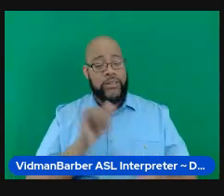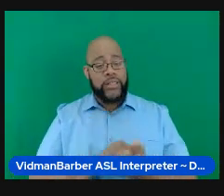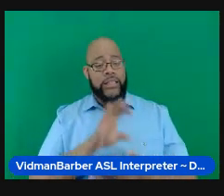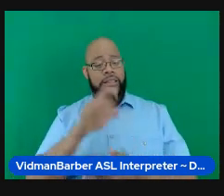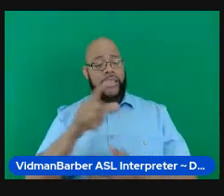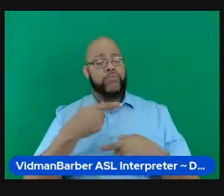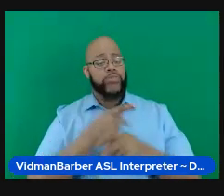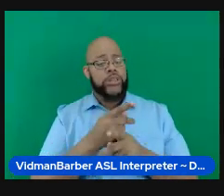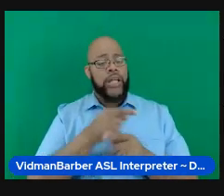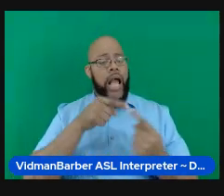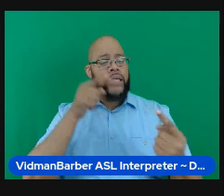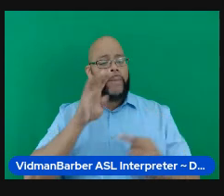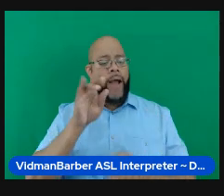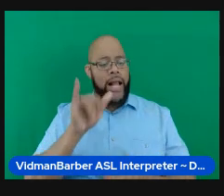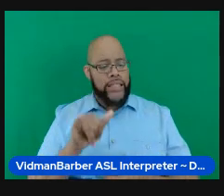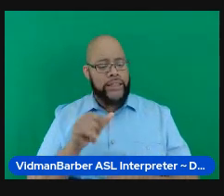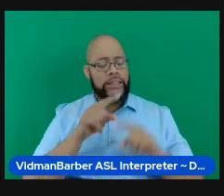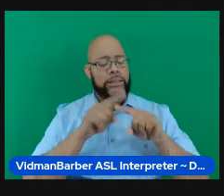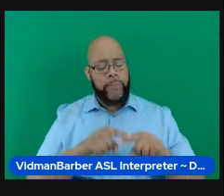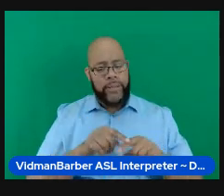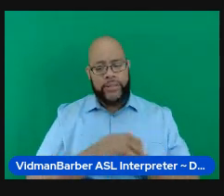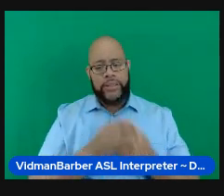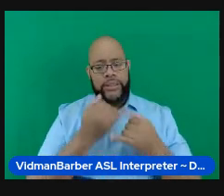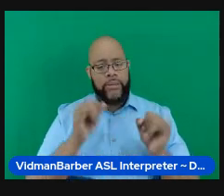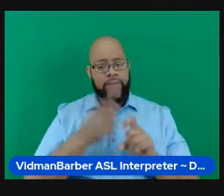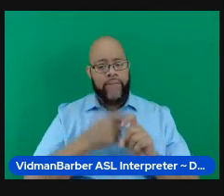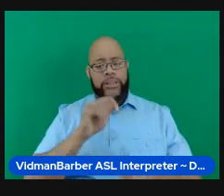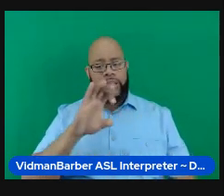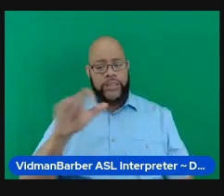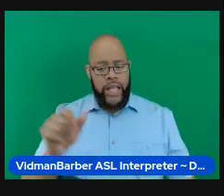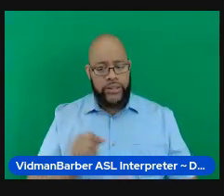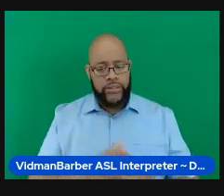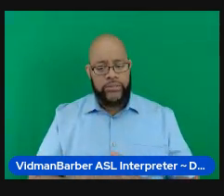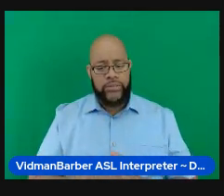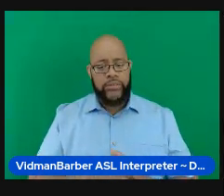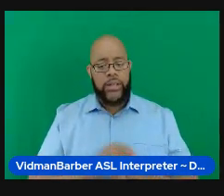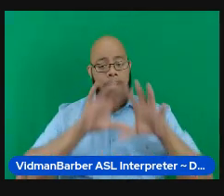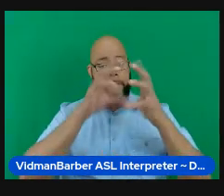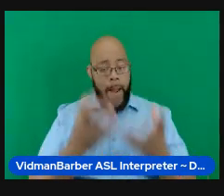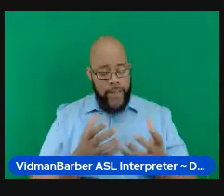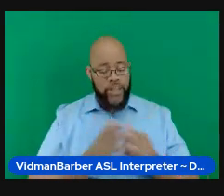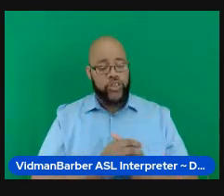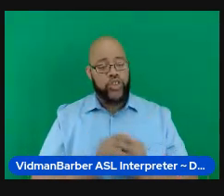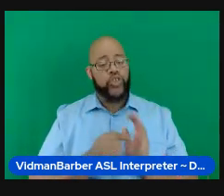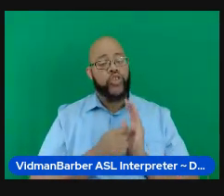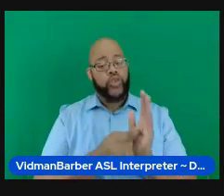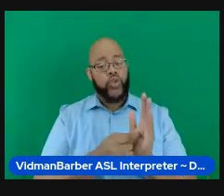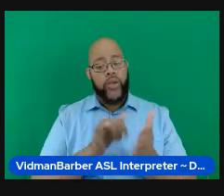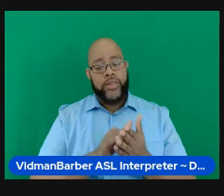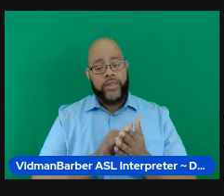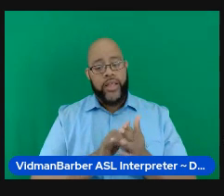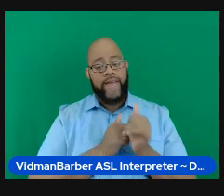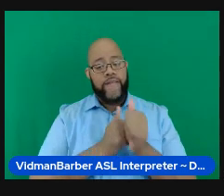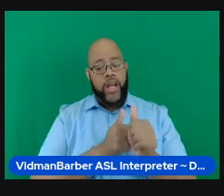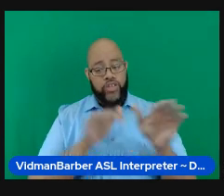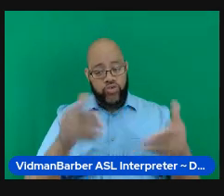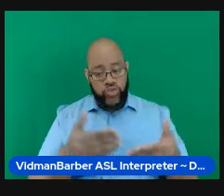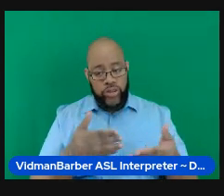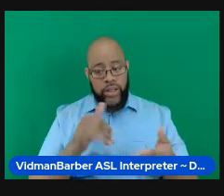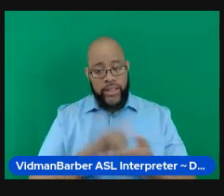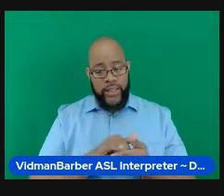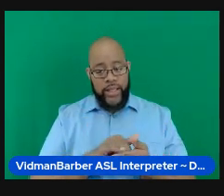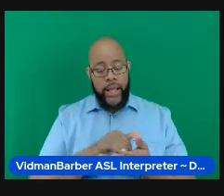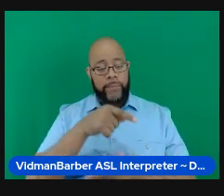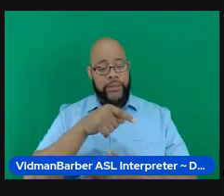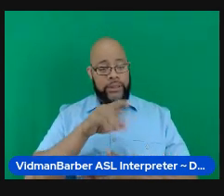produce antibodies dependently of T cells. And population surveillance has shown that following the introduction of